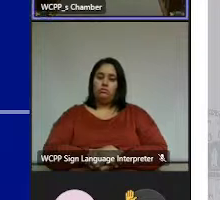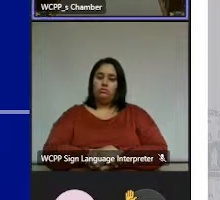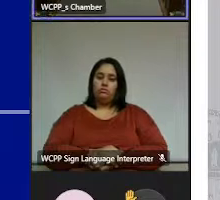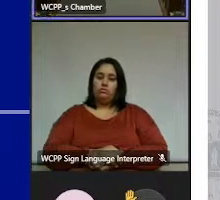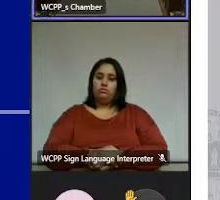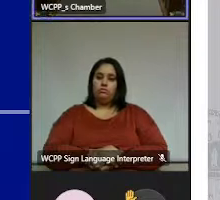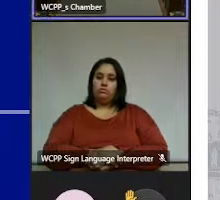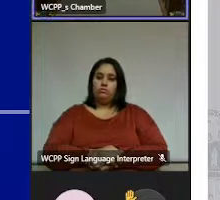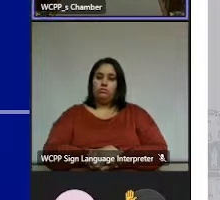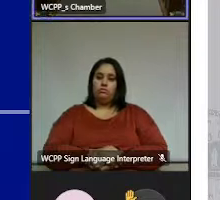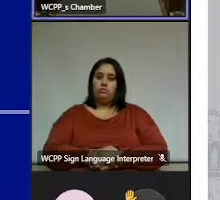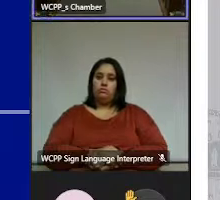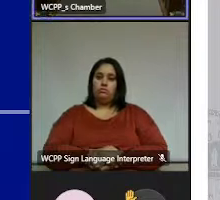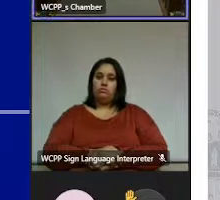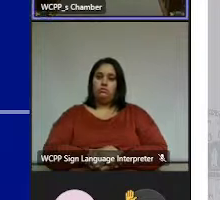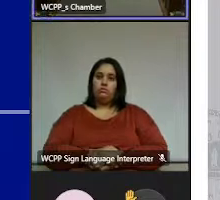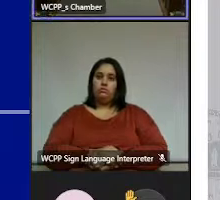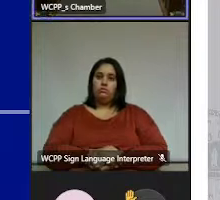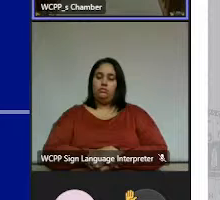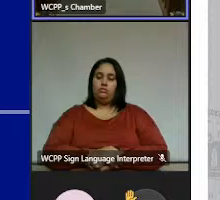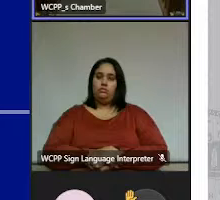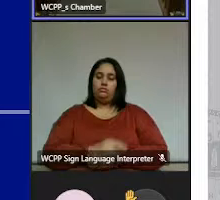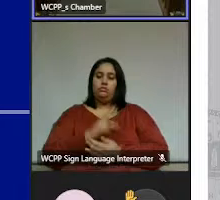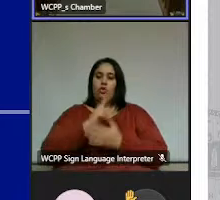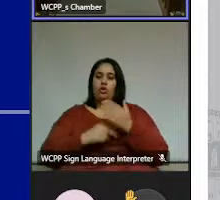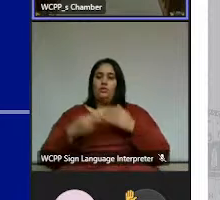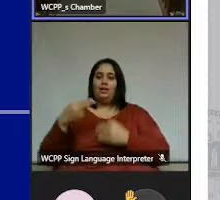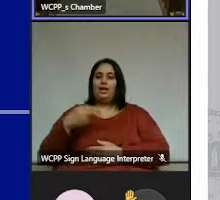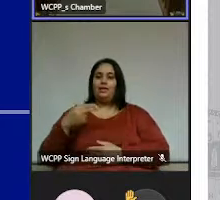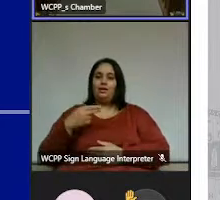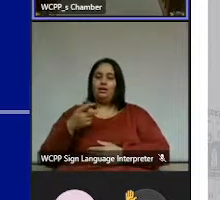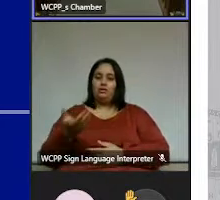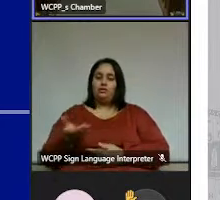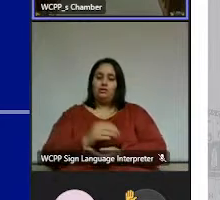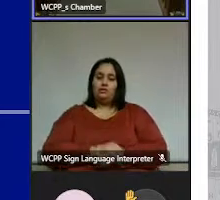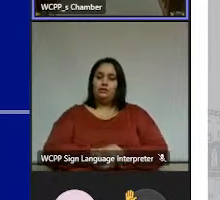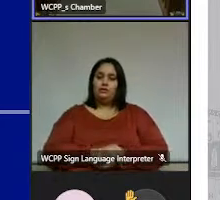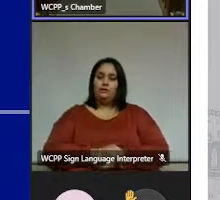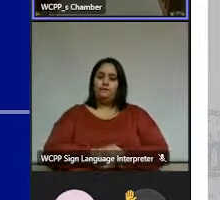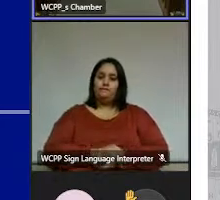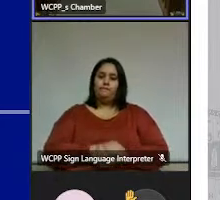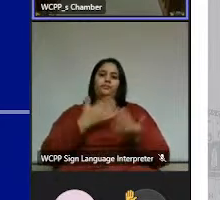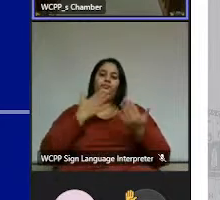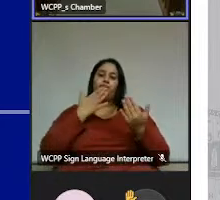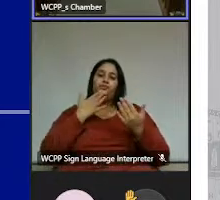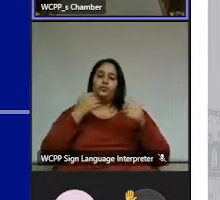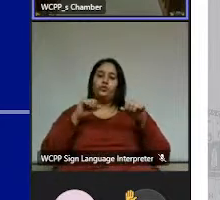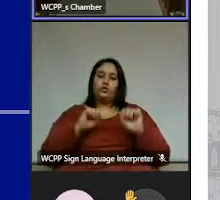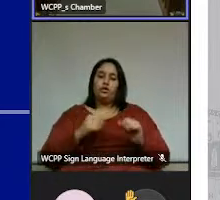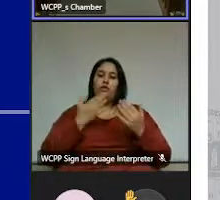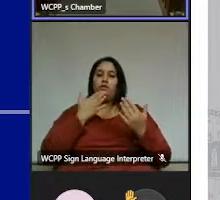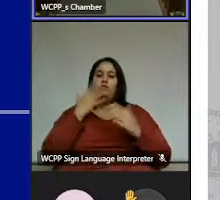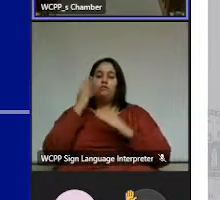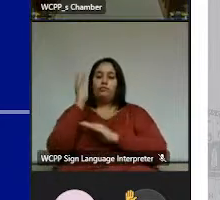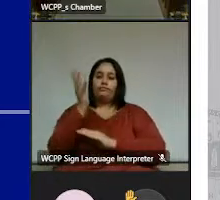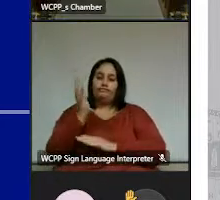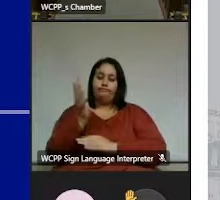I'll start with the chamber, Honorable Andrikas van der Westhuizen. Yes, thank you, Chair. Thank you for the